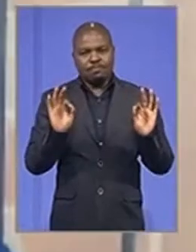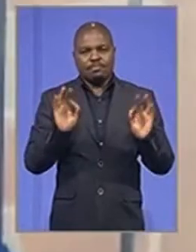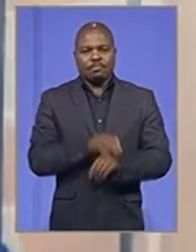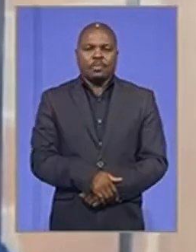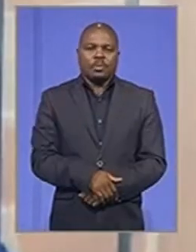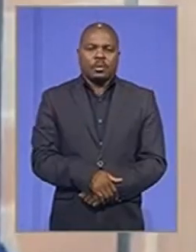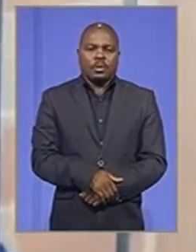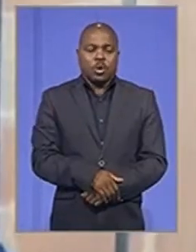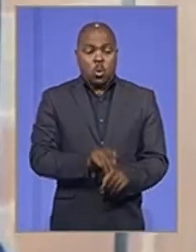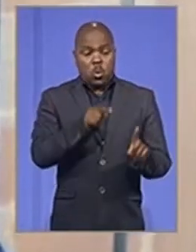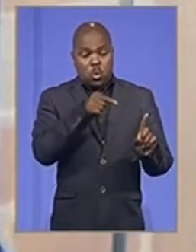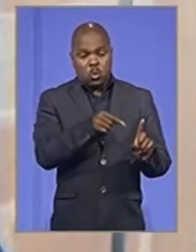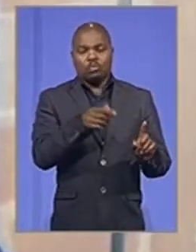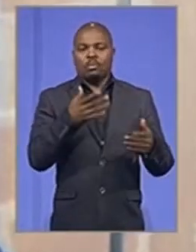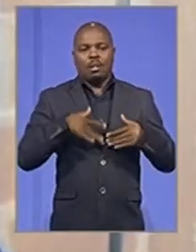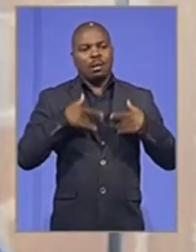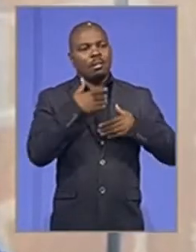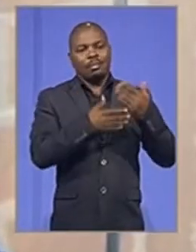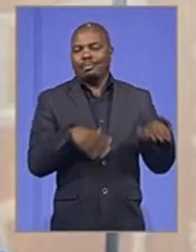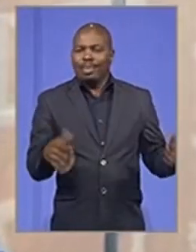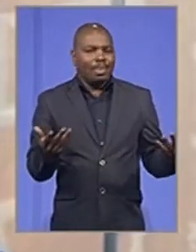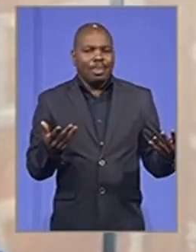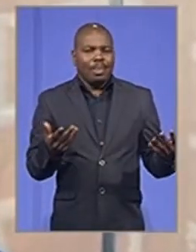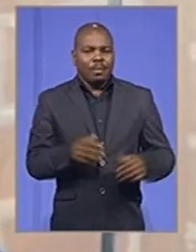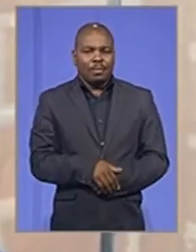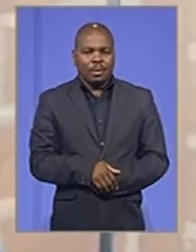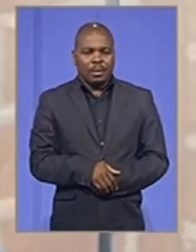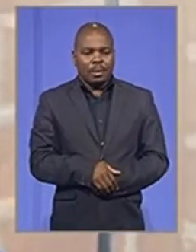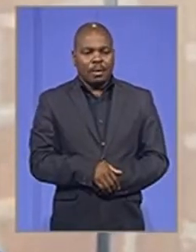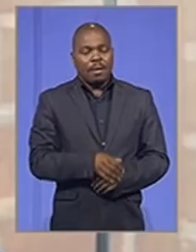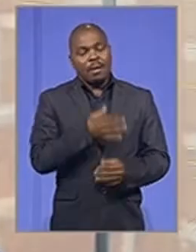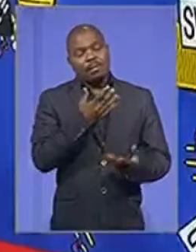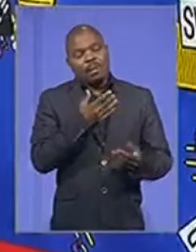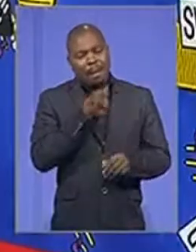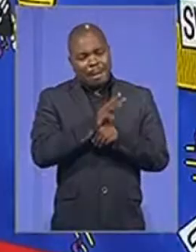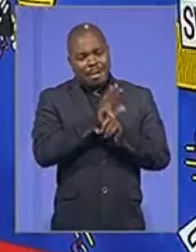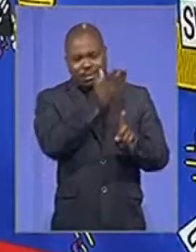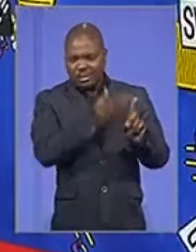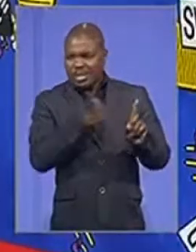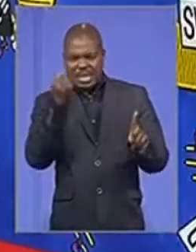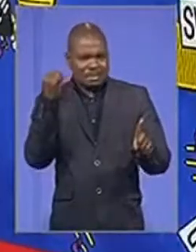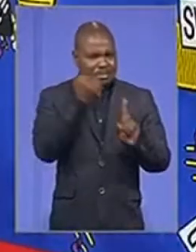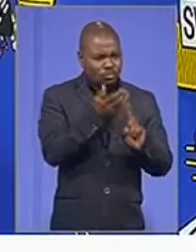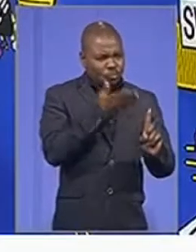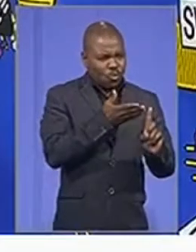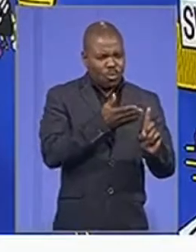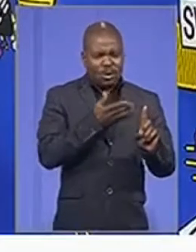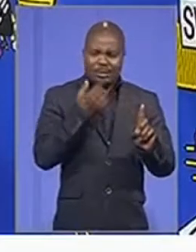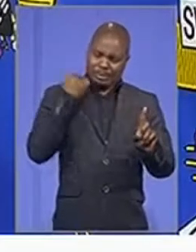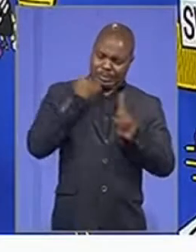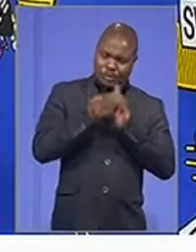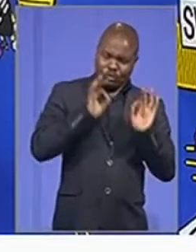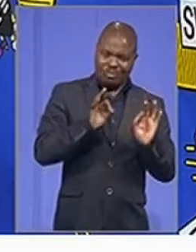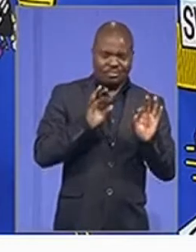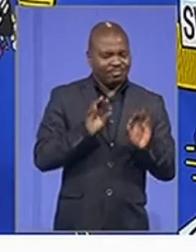Ga senke a dumelelwa gore a phele. Ka tsela e ba bolaile motswadi wa rona ka yona ha se tsela e ne tshwantse re bolaiwe ka yona ya